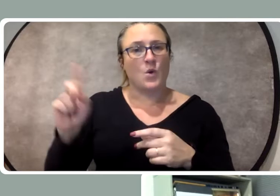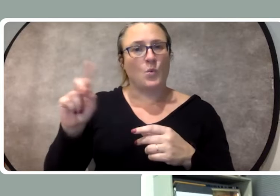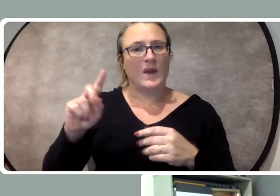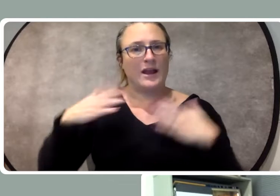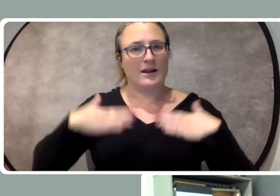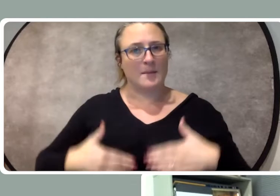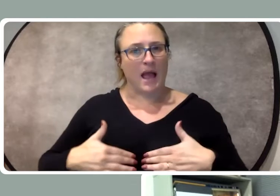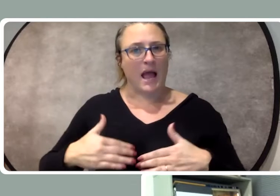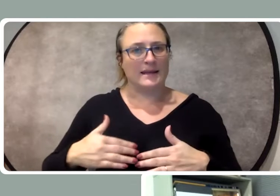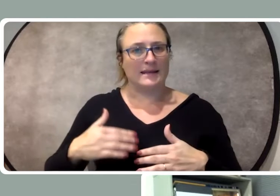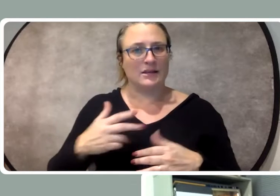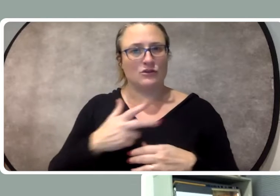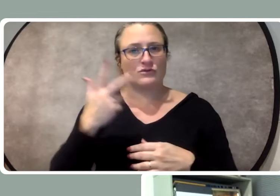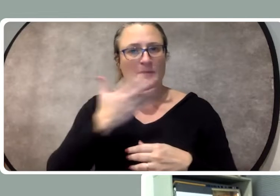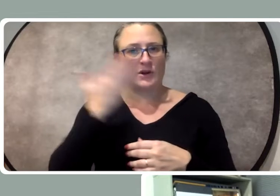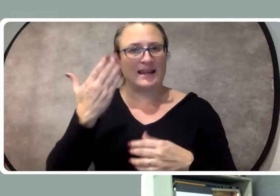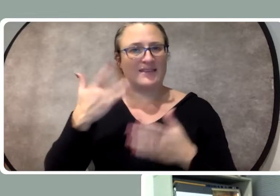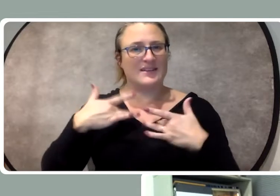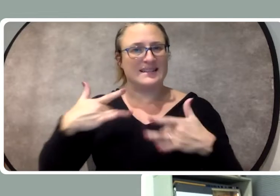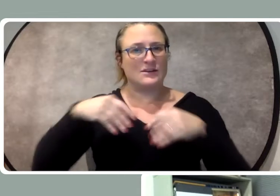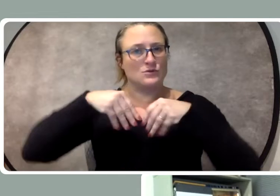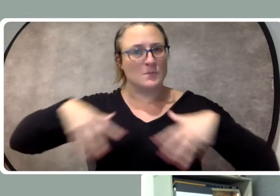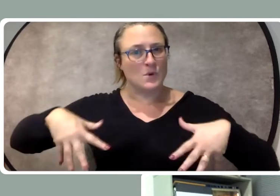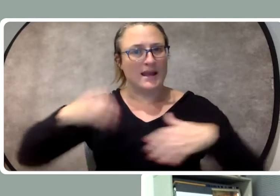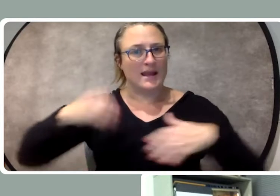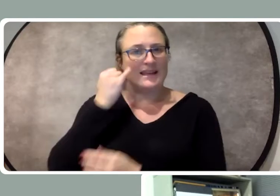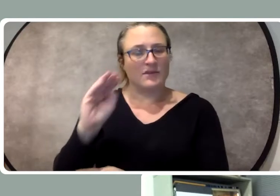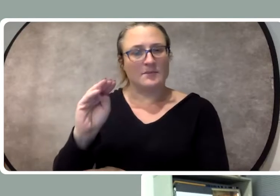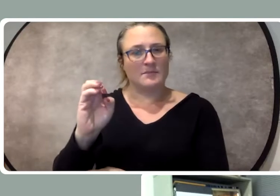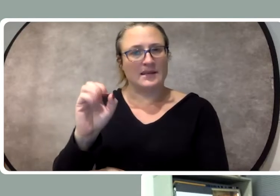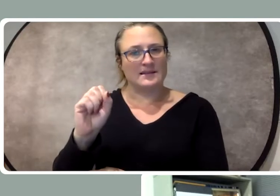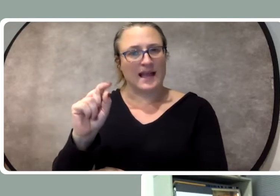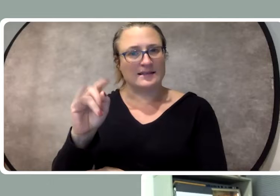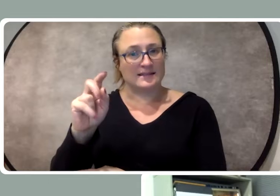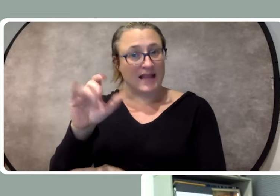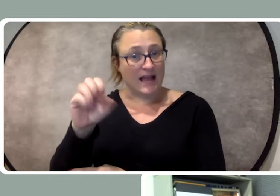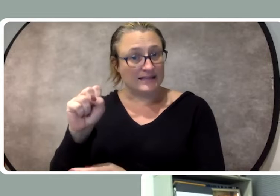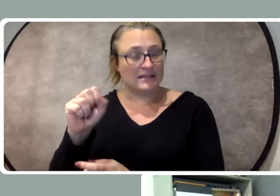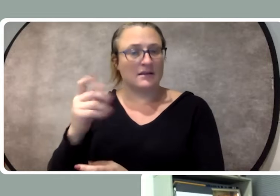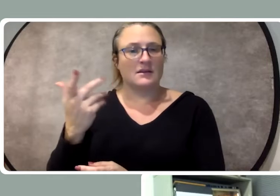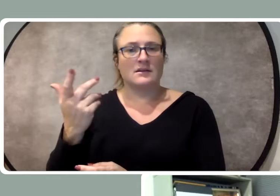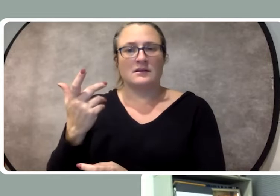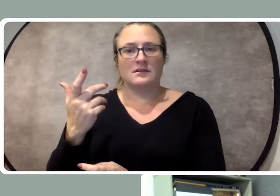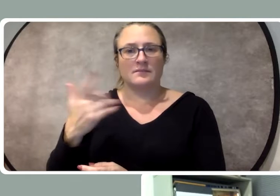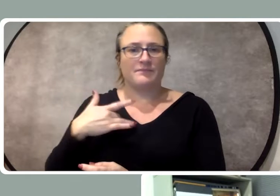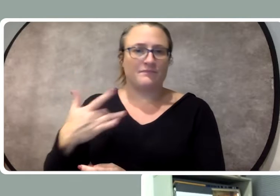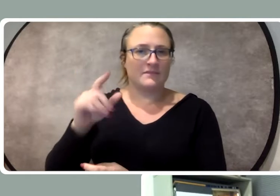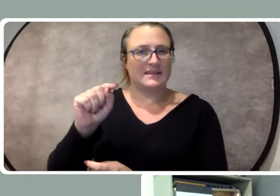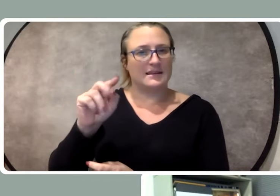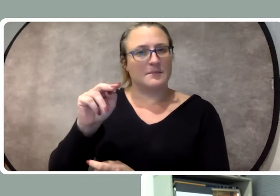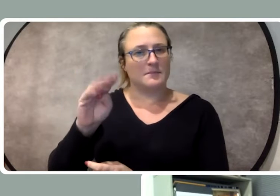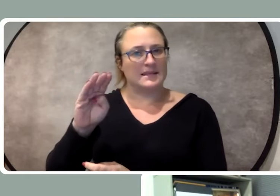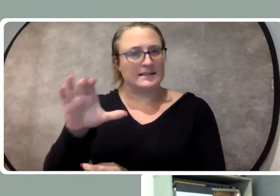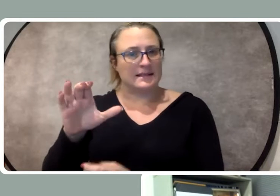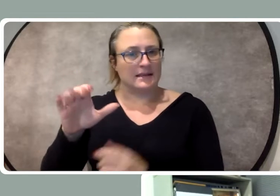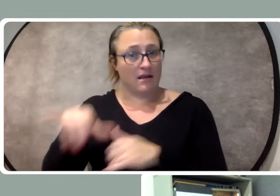negative breast cancer tends to spread when it metastasizes. Is it common for TNBC to spread to the brain?